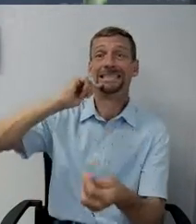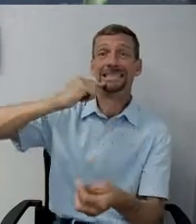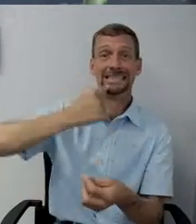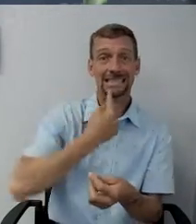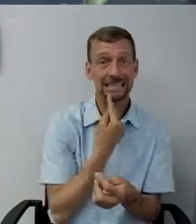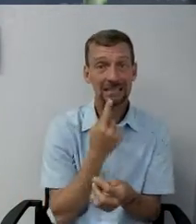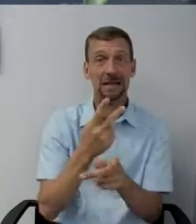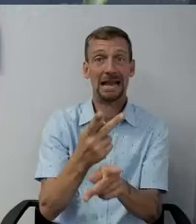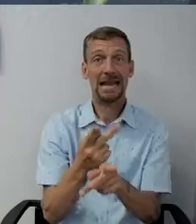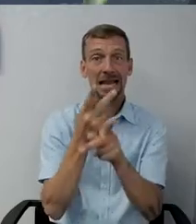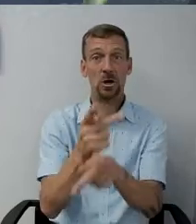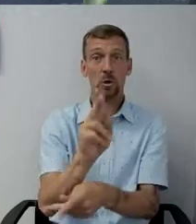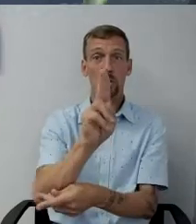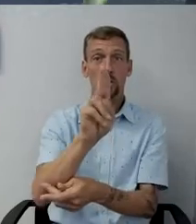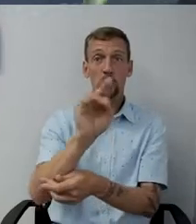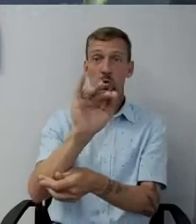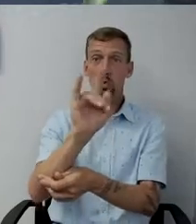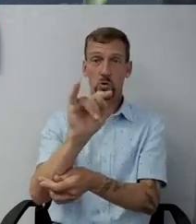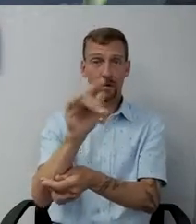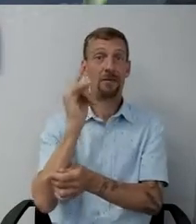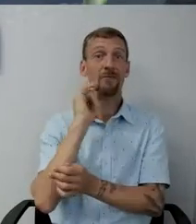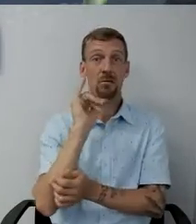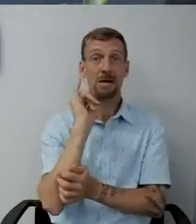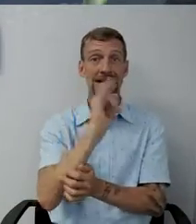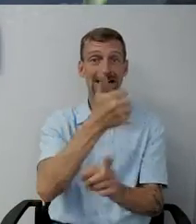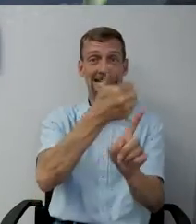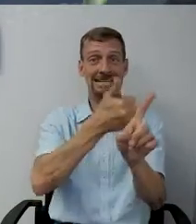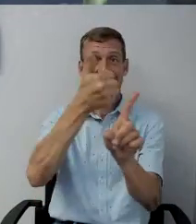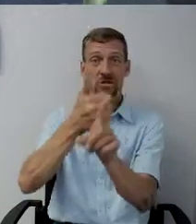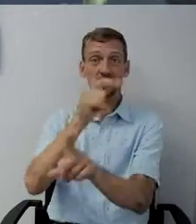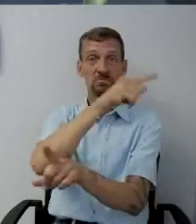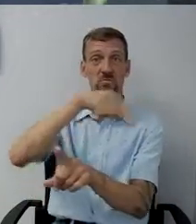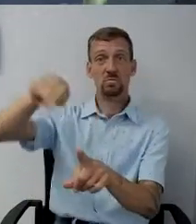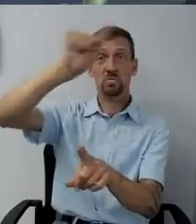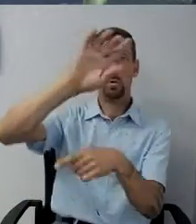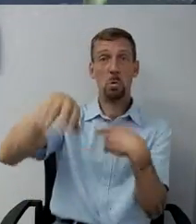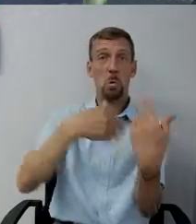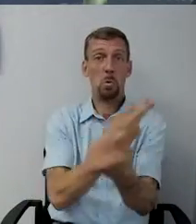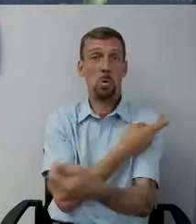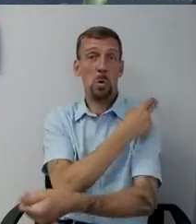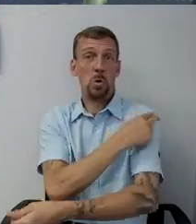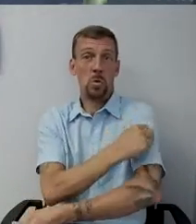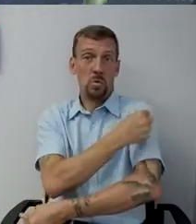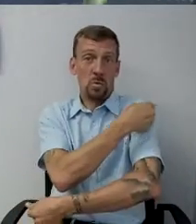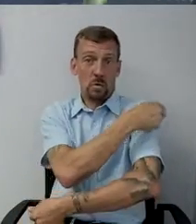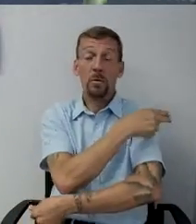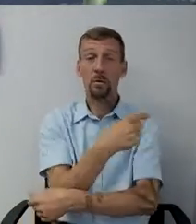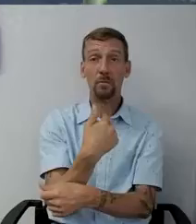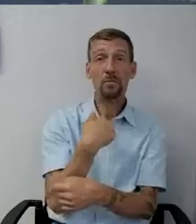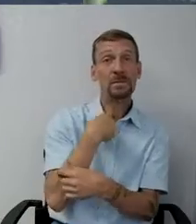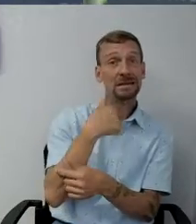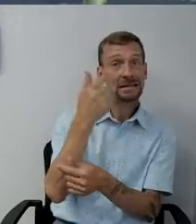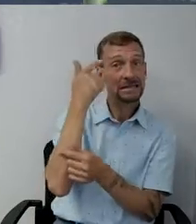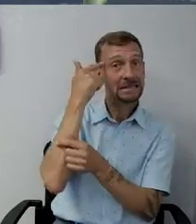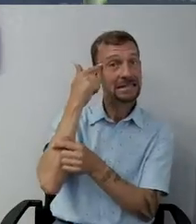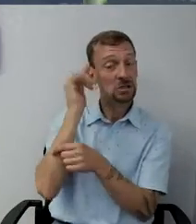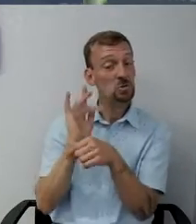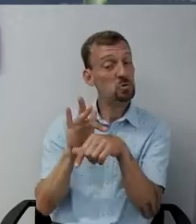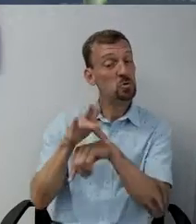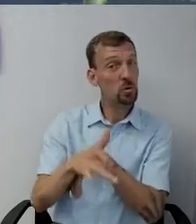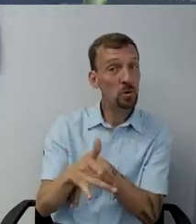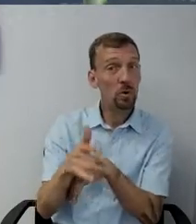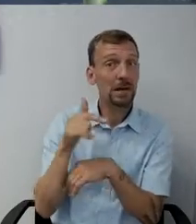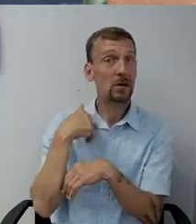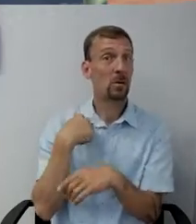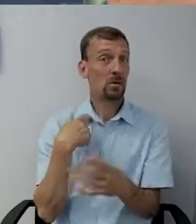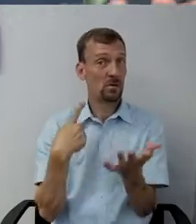units of those hospitals. I think early on in some of our broadcasts, I was